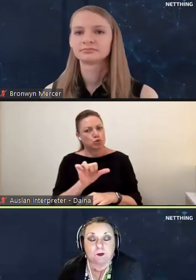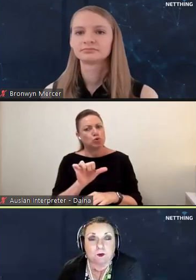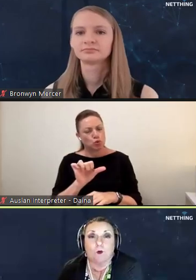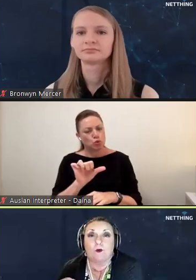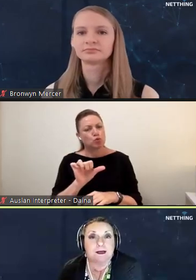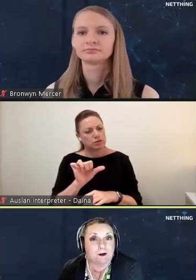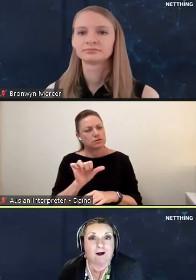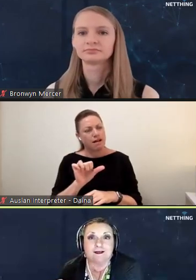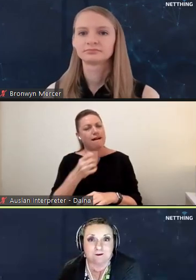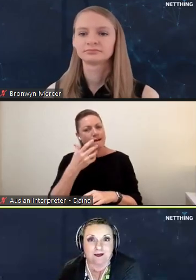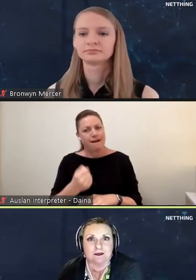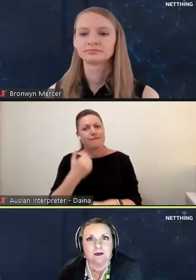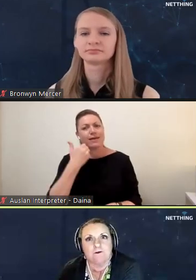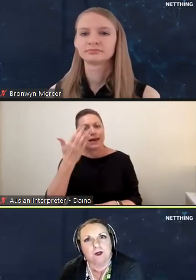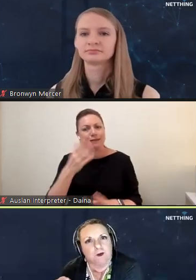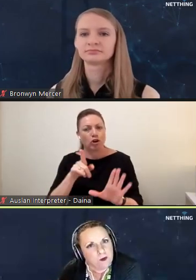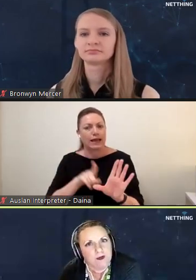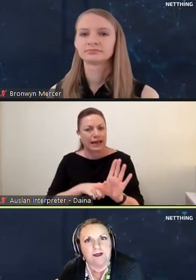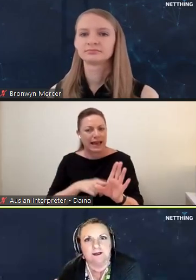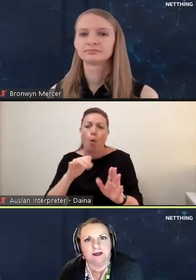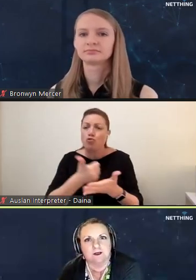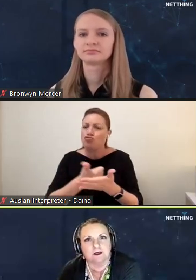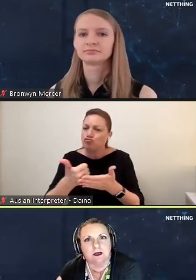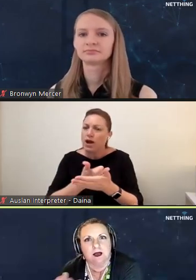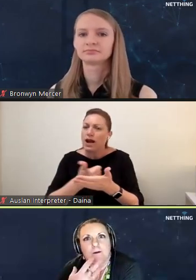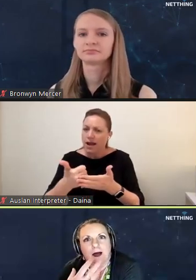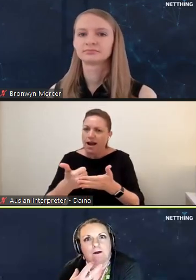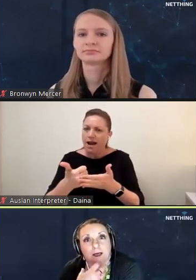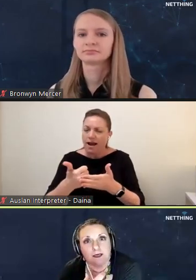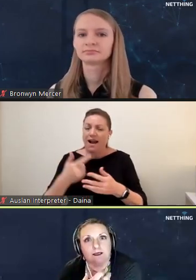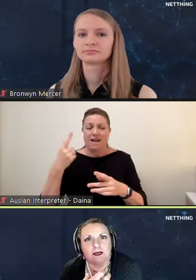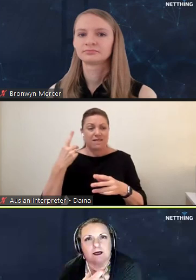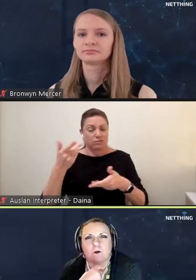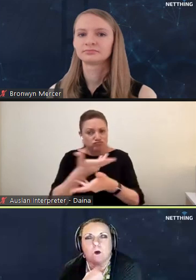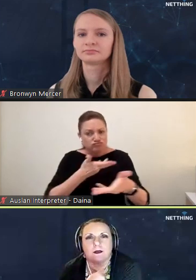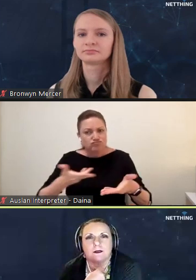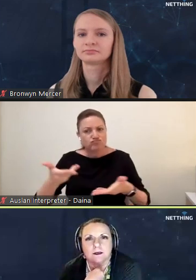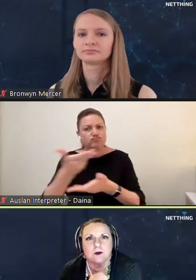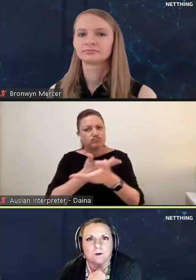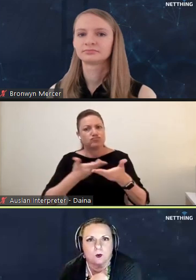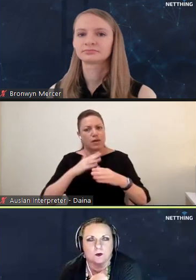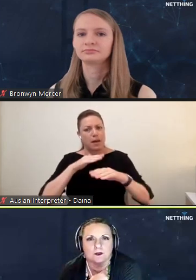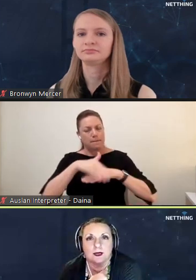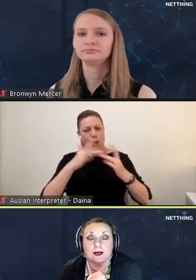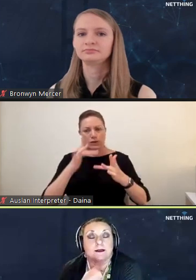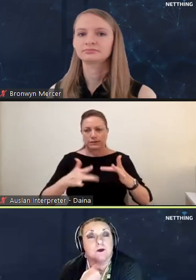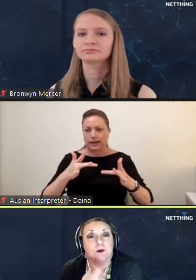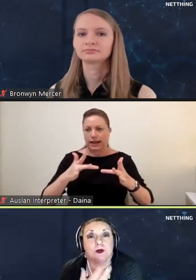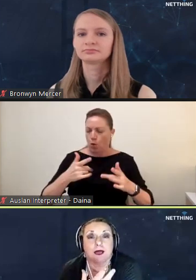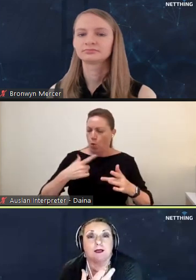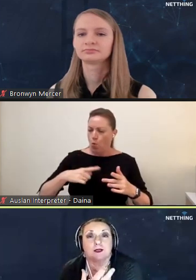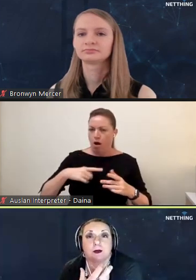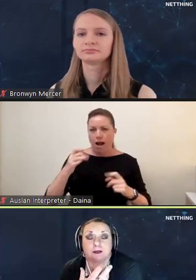an annual or regularised event for community discussion about the internet and why it is so important